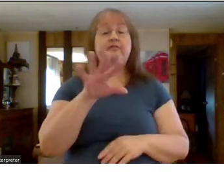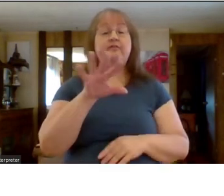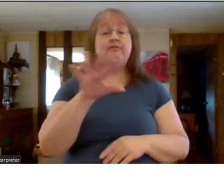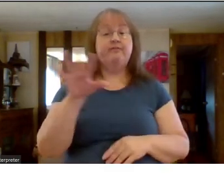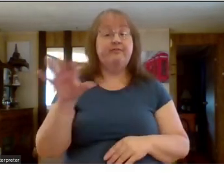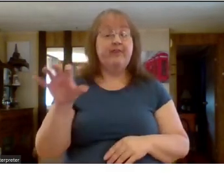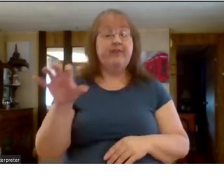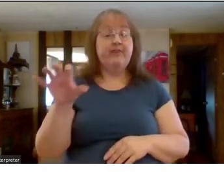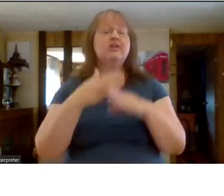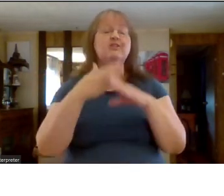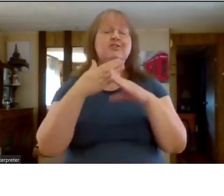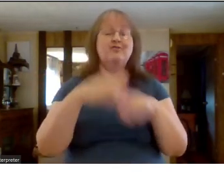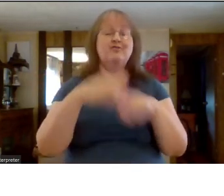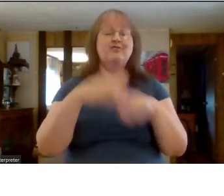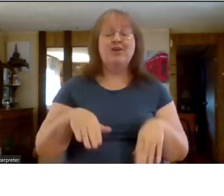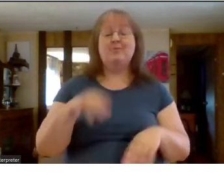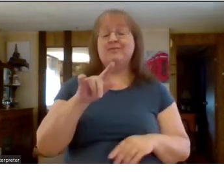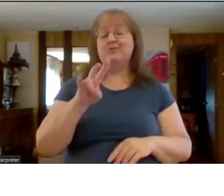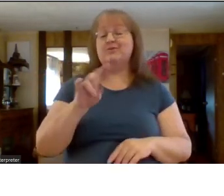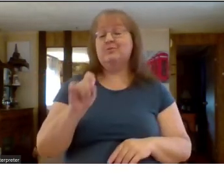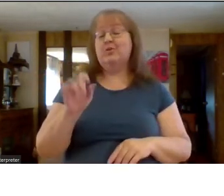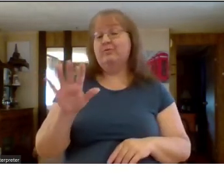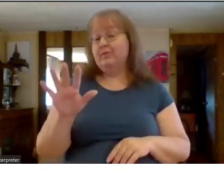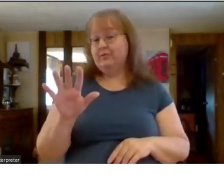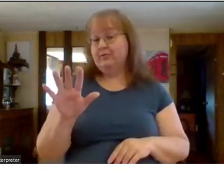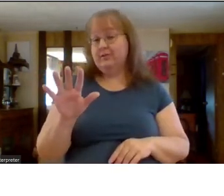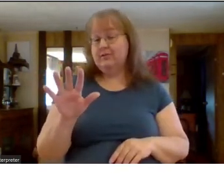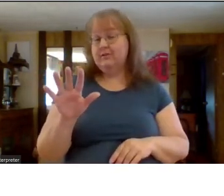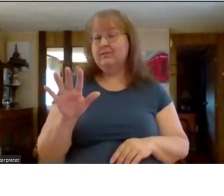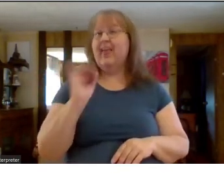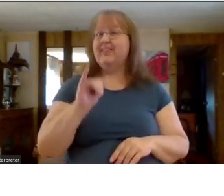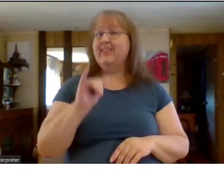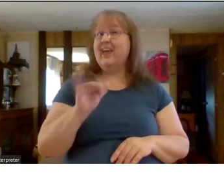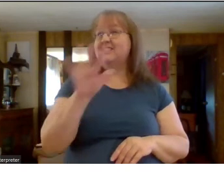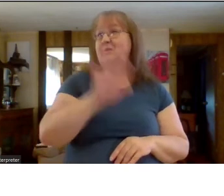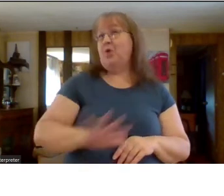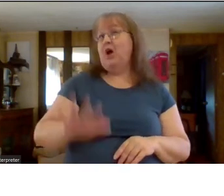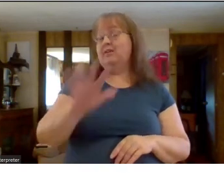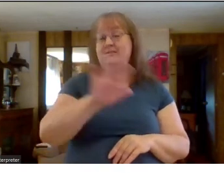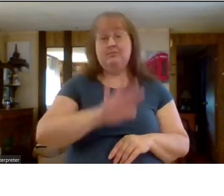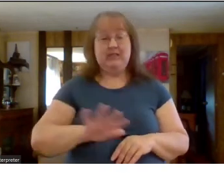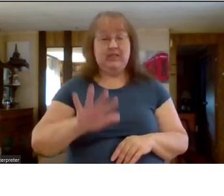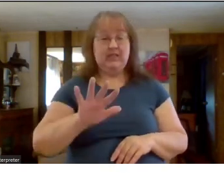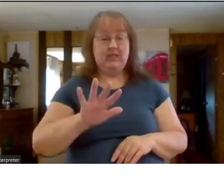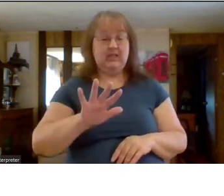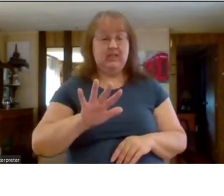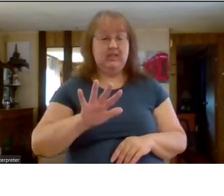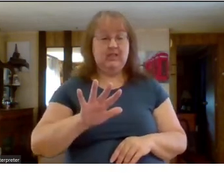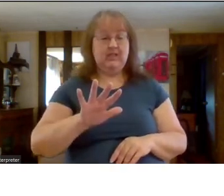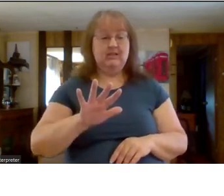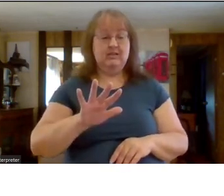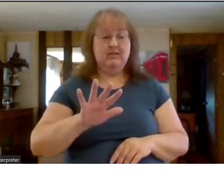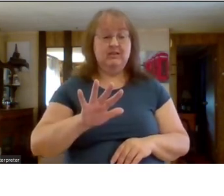x equals 500 divided by 27.5, which